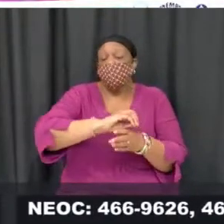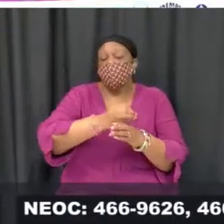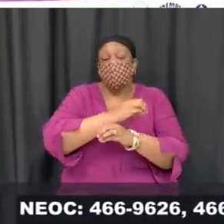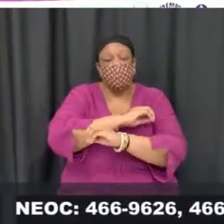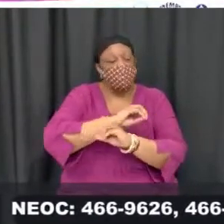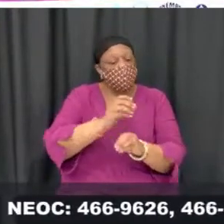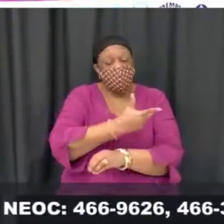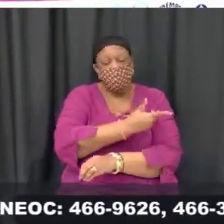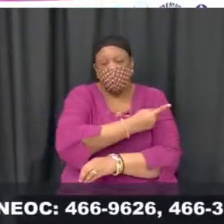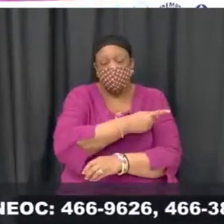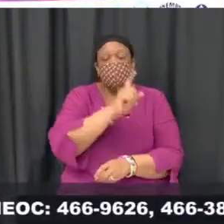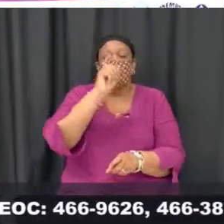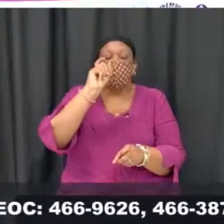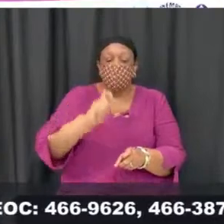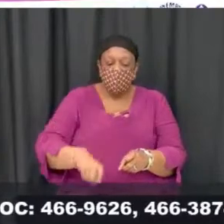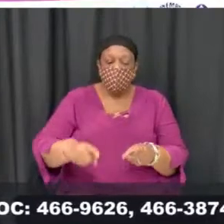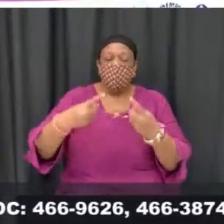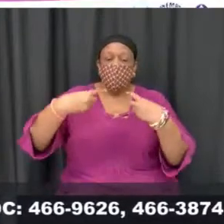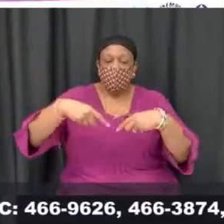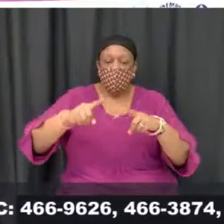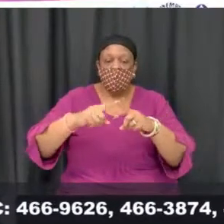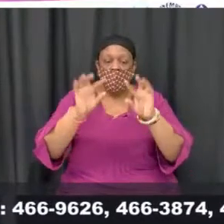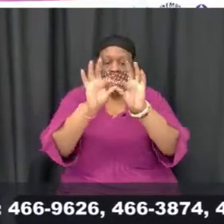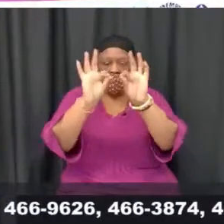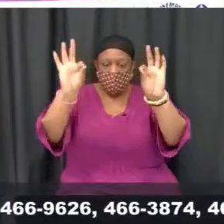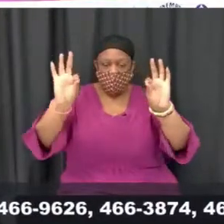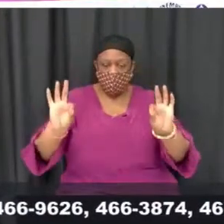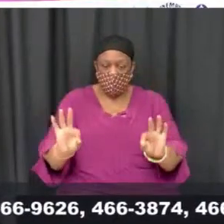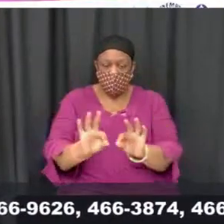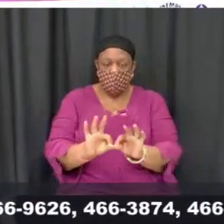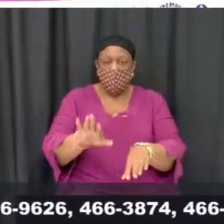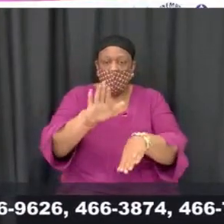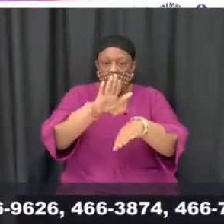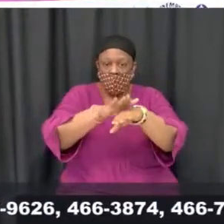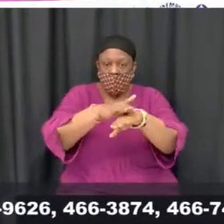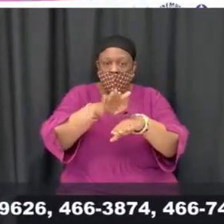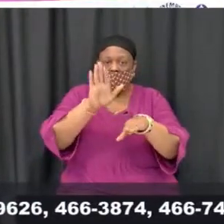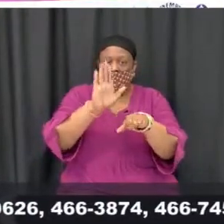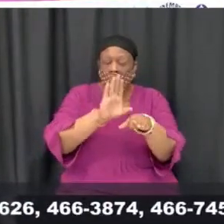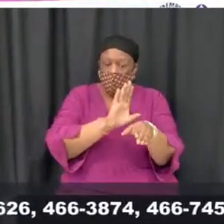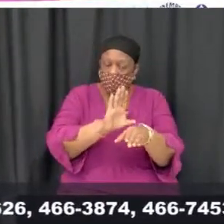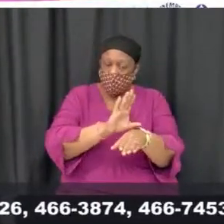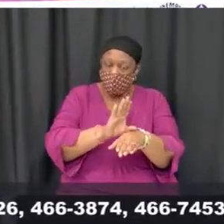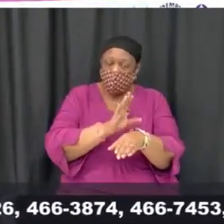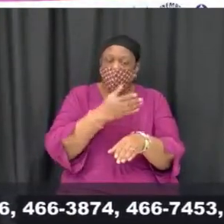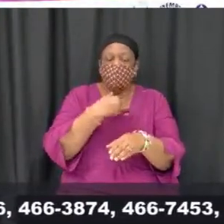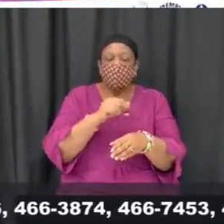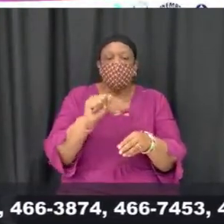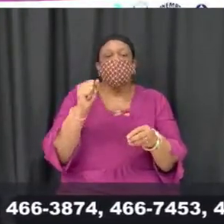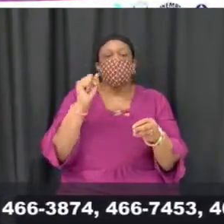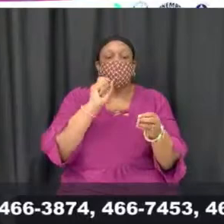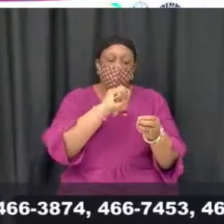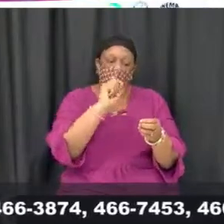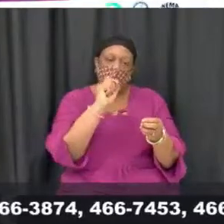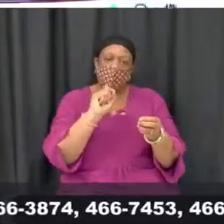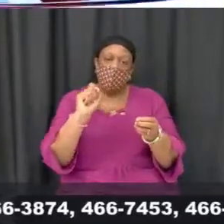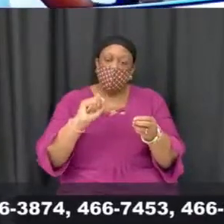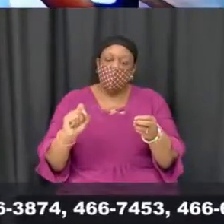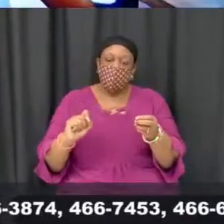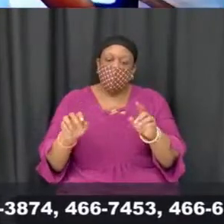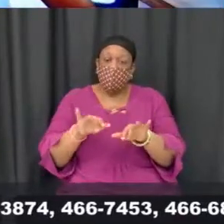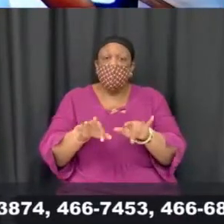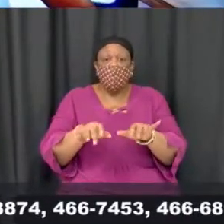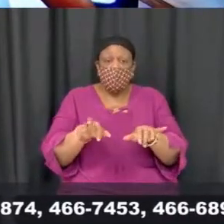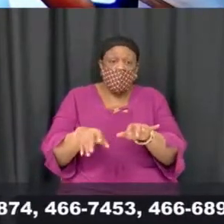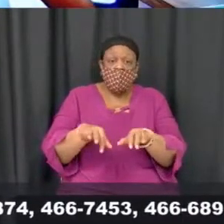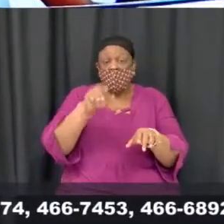form .kn URL and complete the entry form. You are expected to